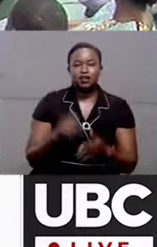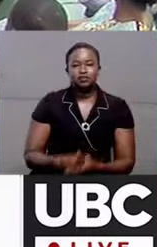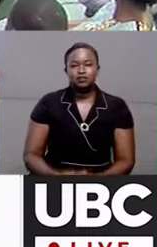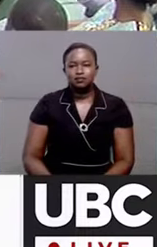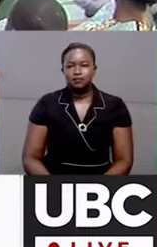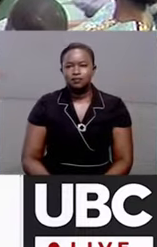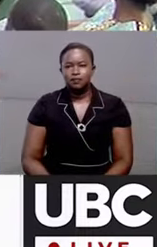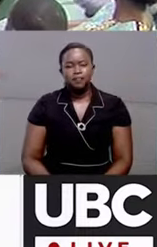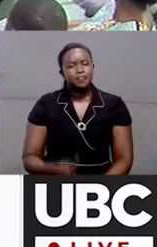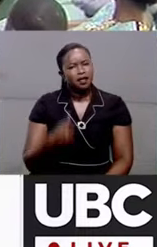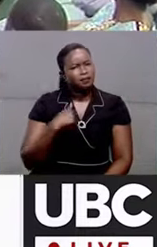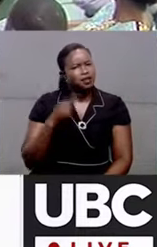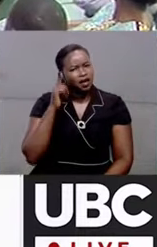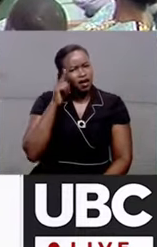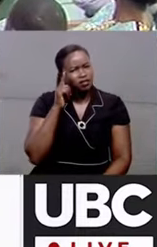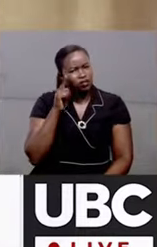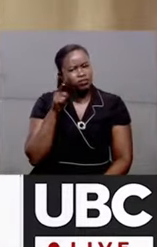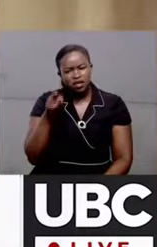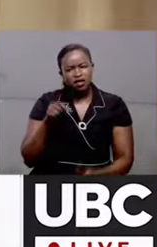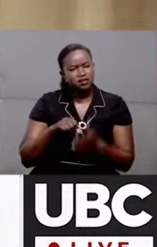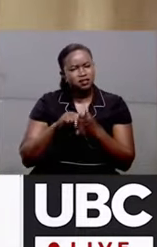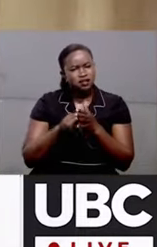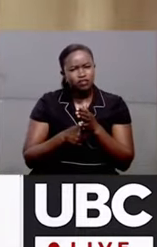I thought that is a matter of law.